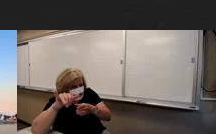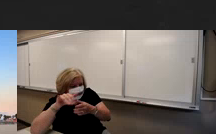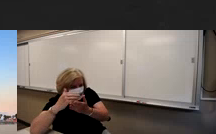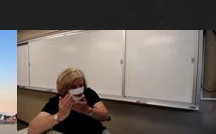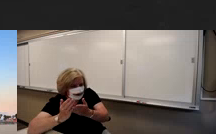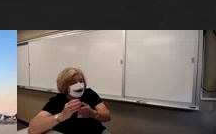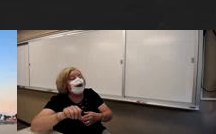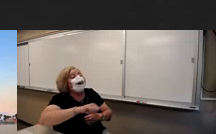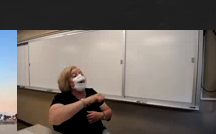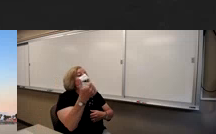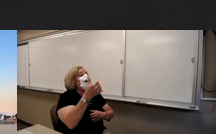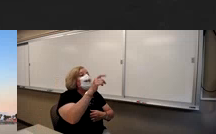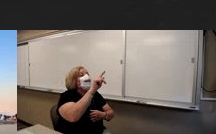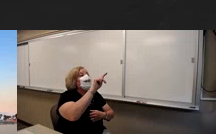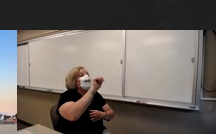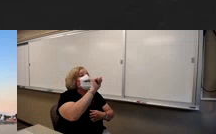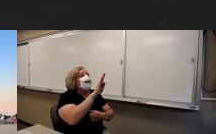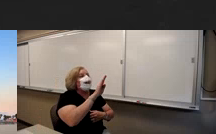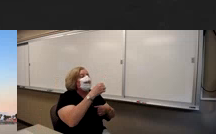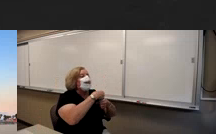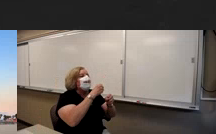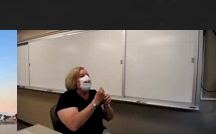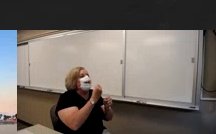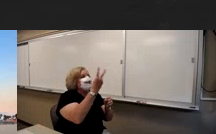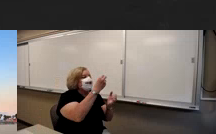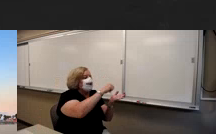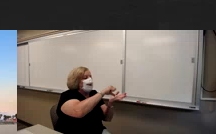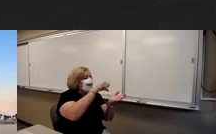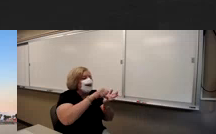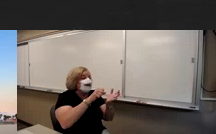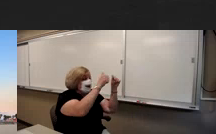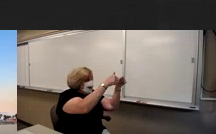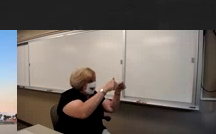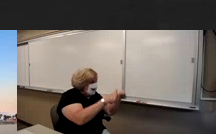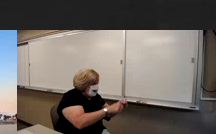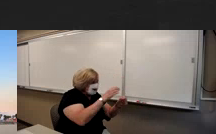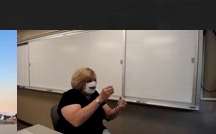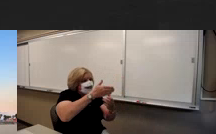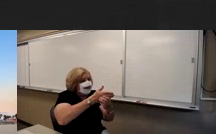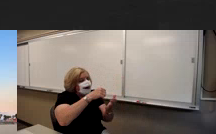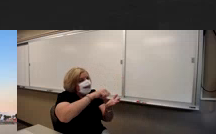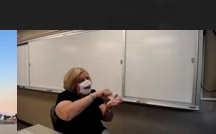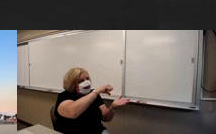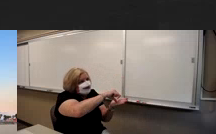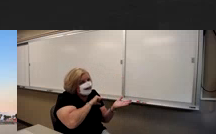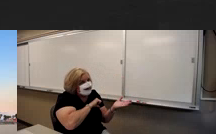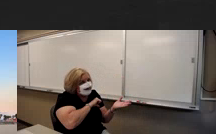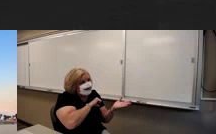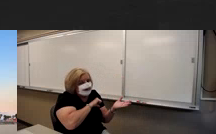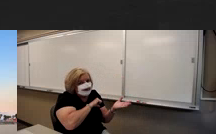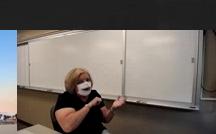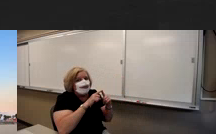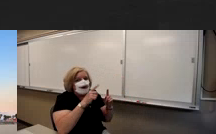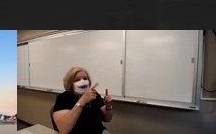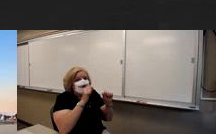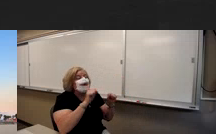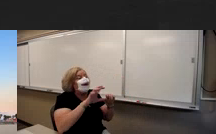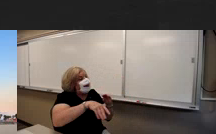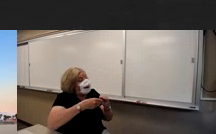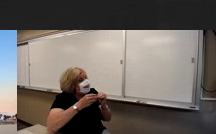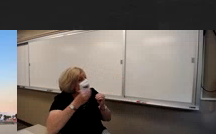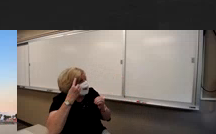other tab, it basically makes two pages, the posts and the file pages. And so you can, but we can always add